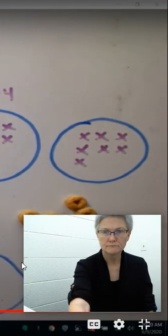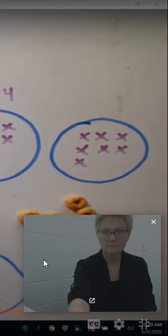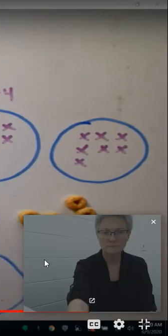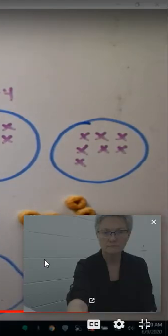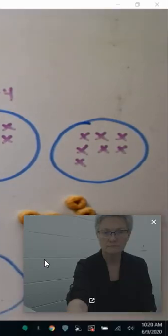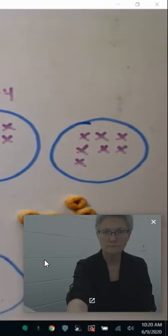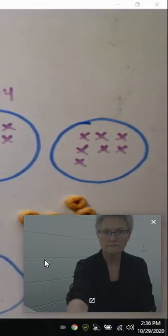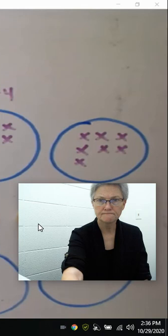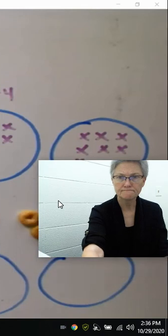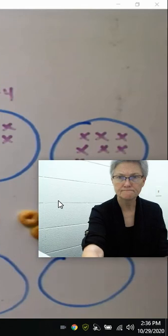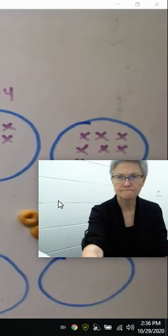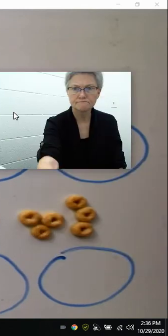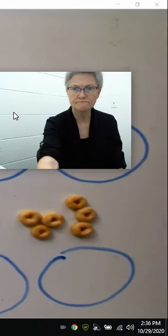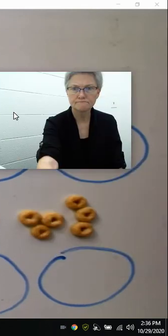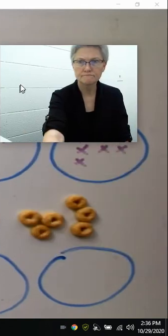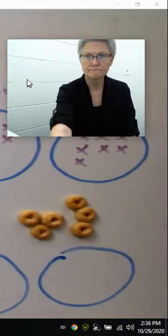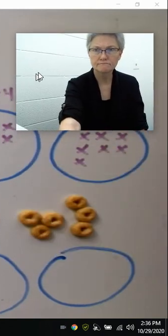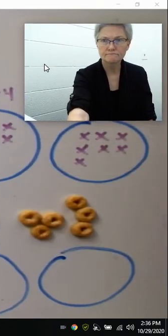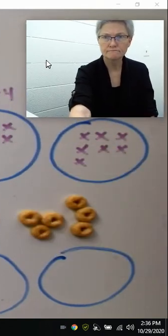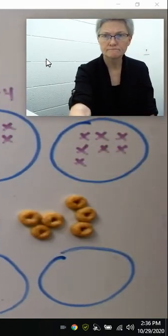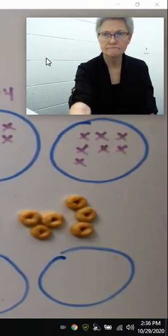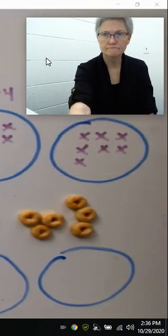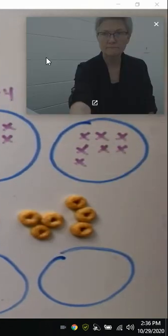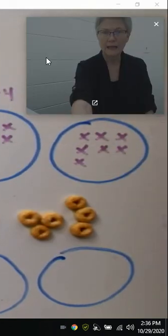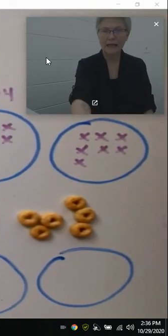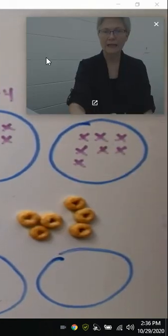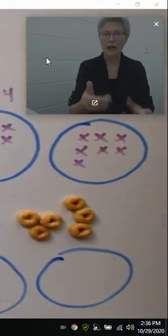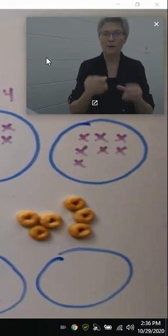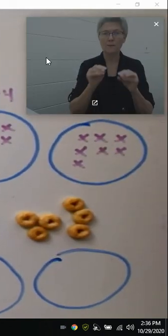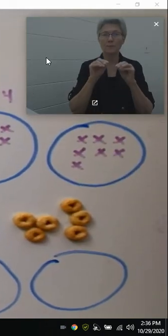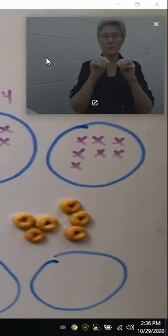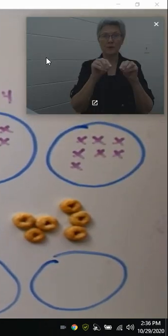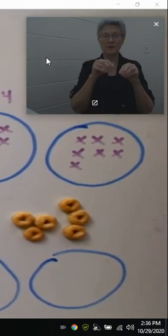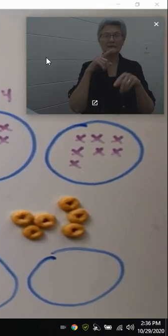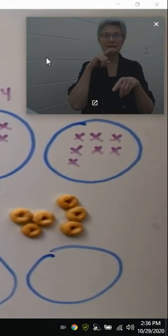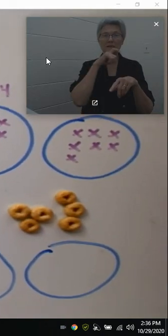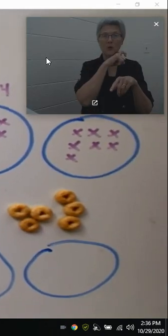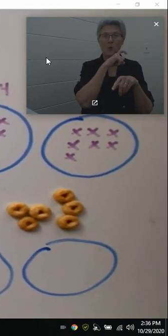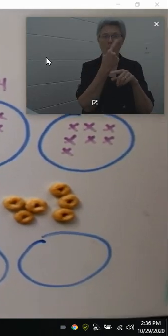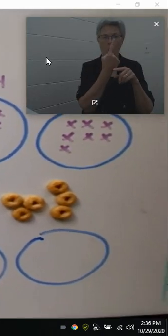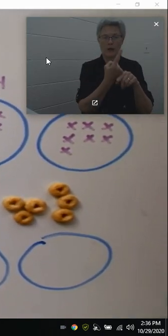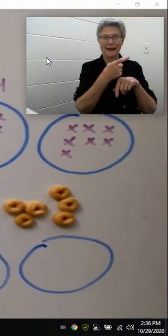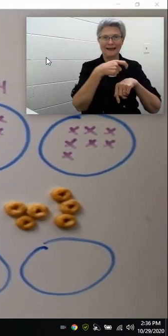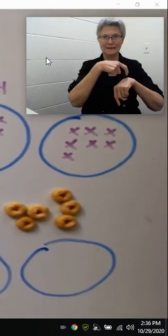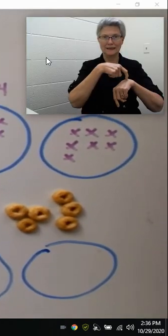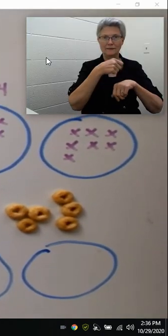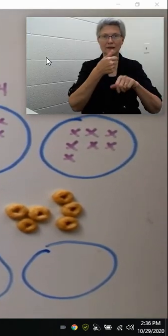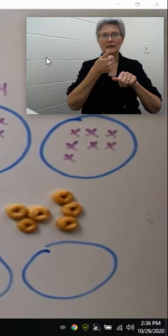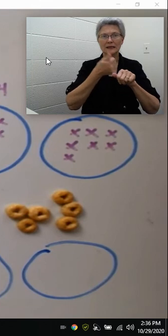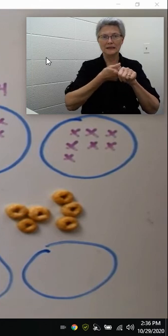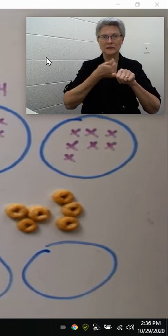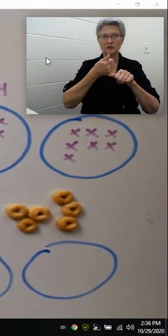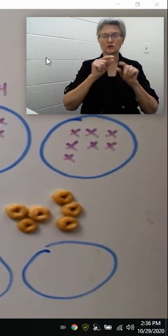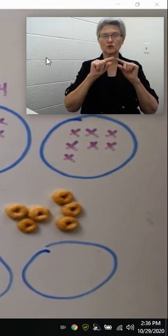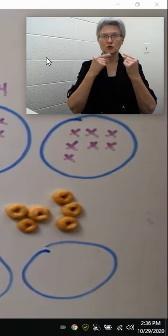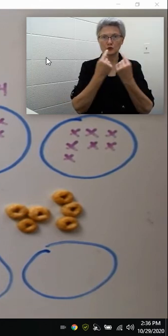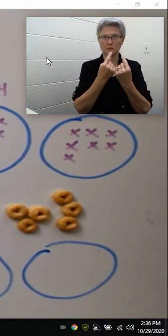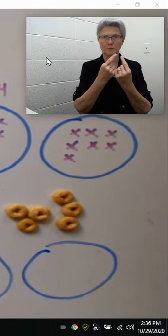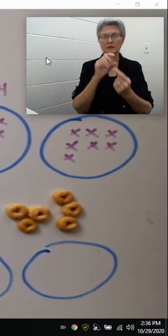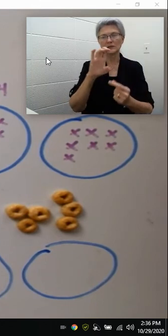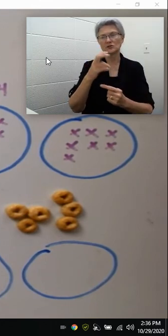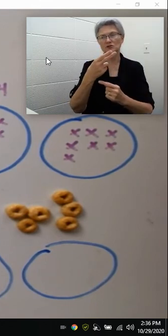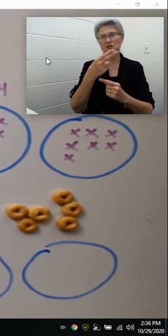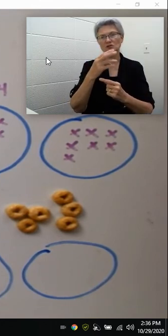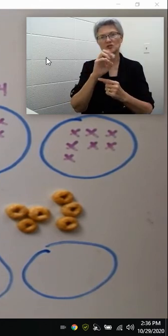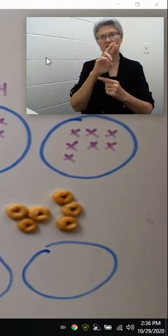Now I'm going to place the Cheerios one at a time into each group until I am no longer able to put